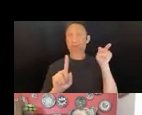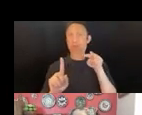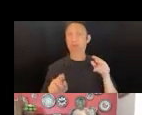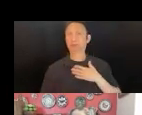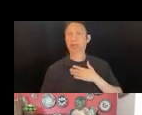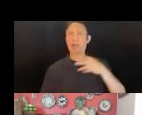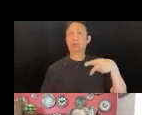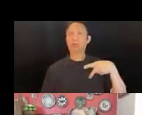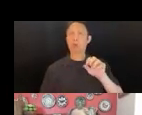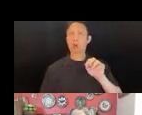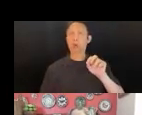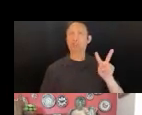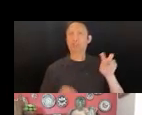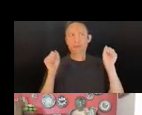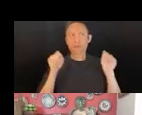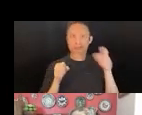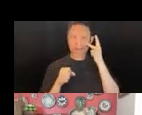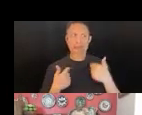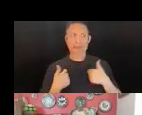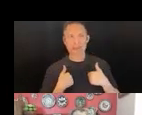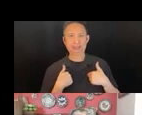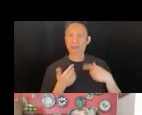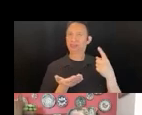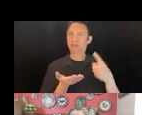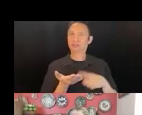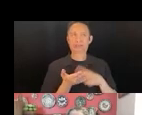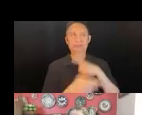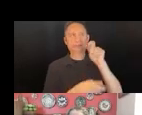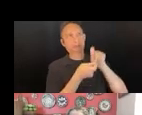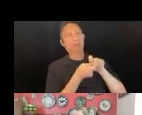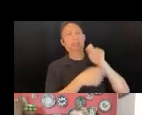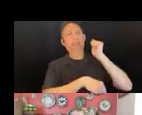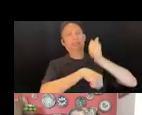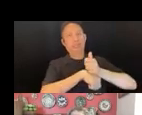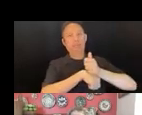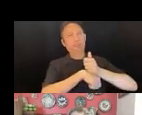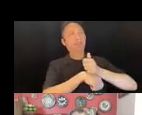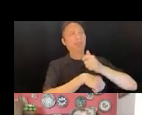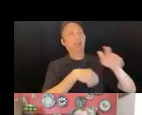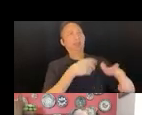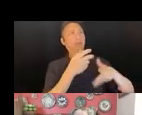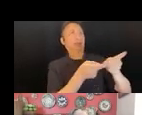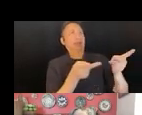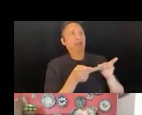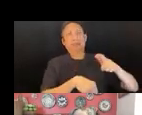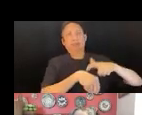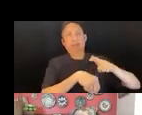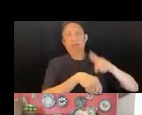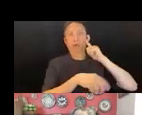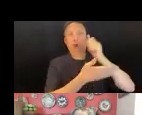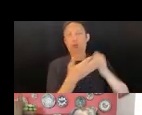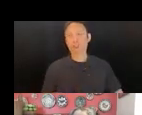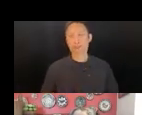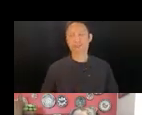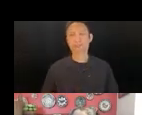of the photos are situated in a place and time. They're not just individual artworks. So